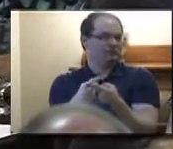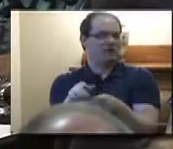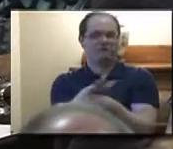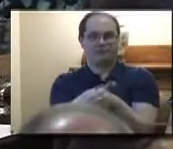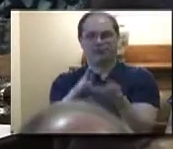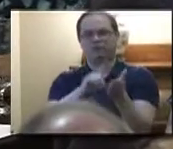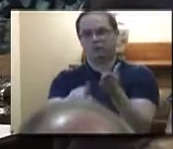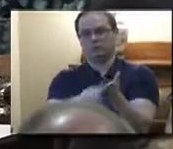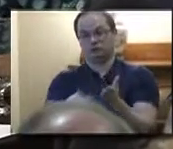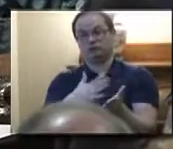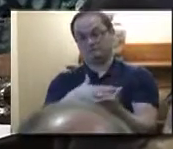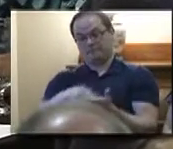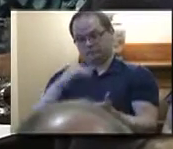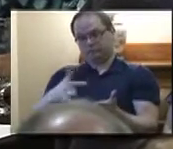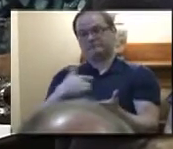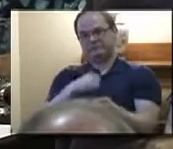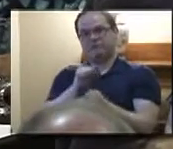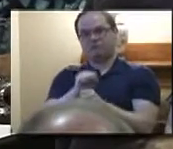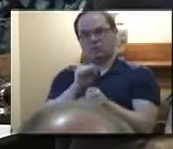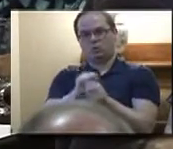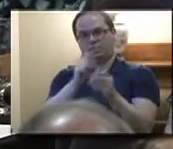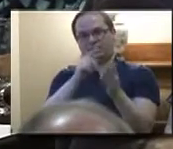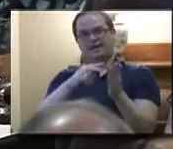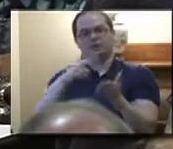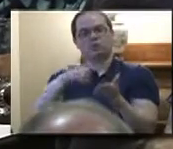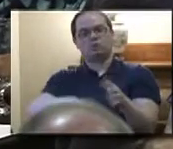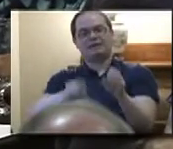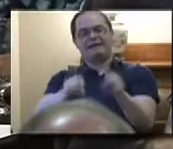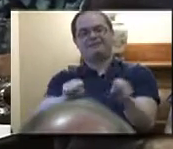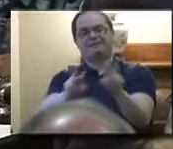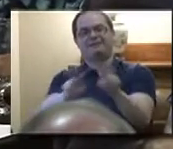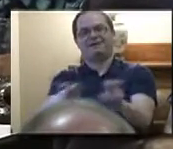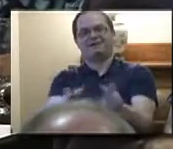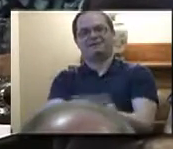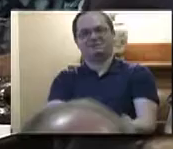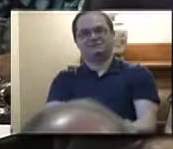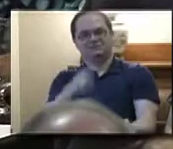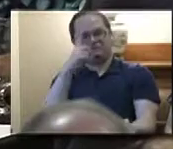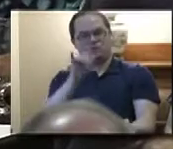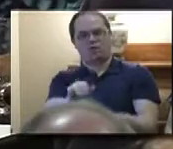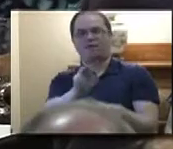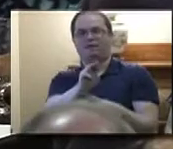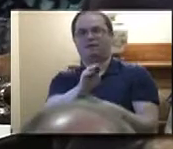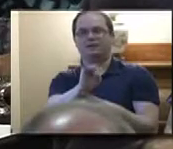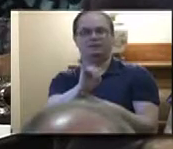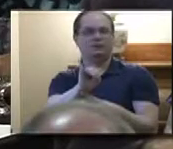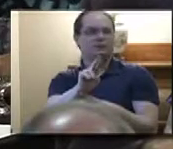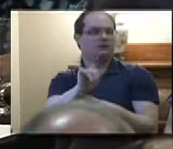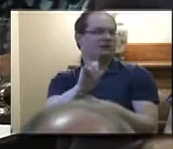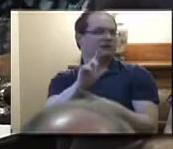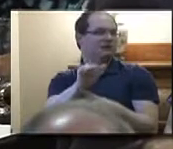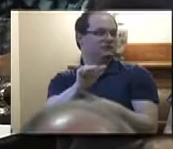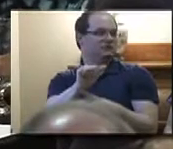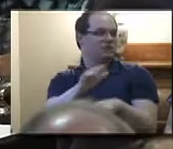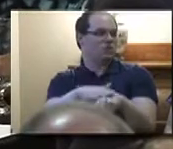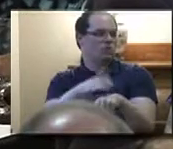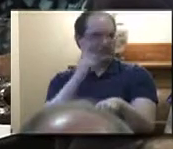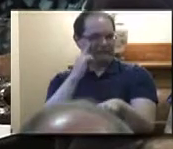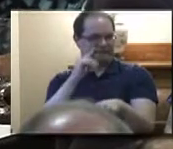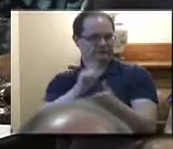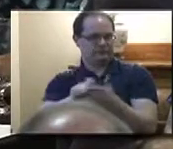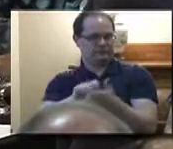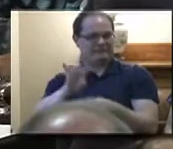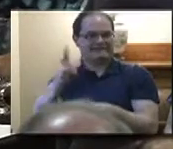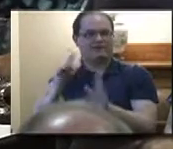research that my students and I have worked on, is doing readability analysis of the Miranda warning. It's written, I think, at the 7th grade reading